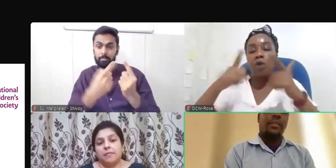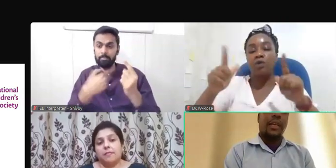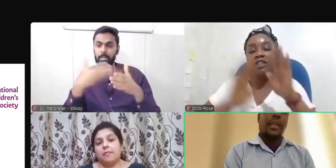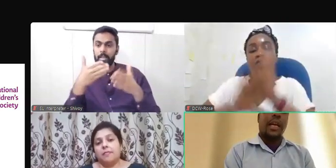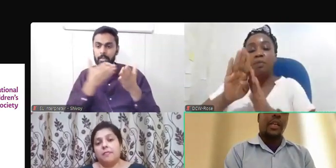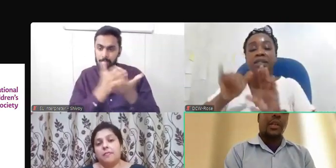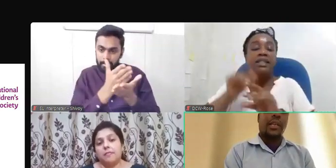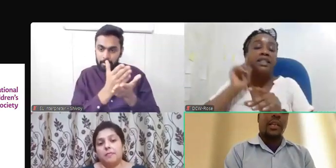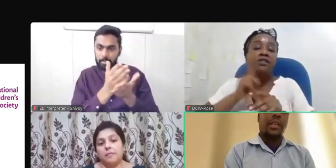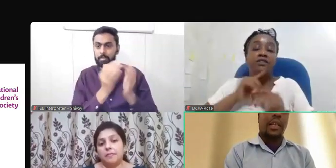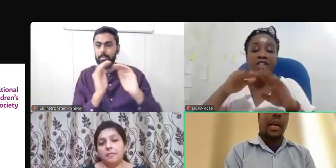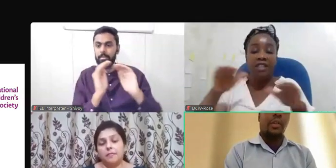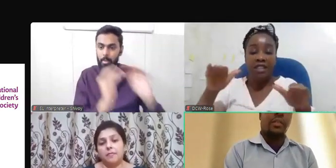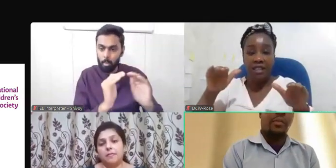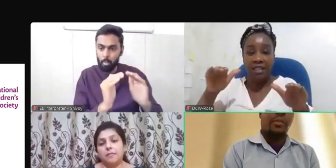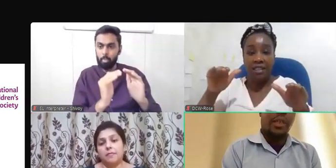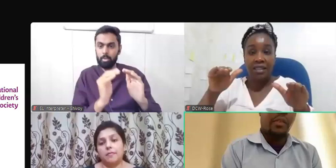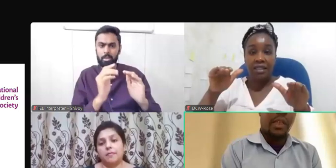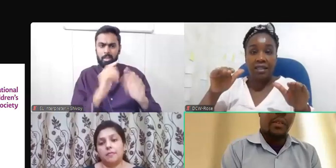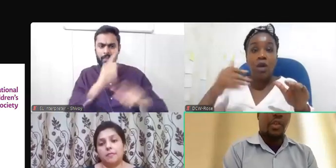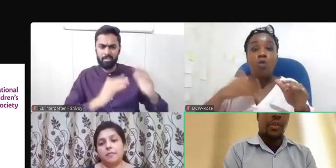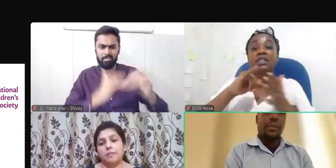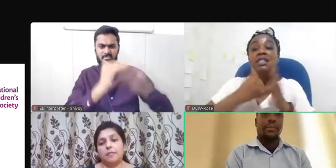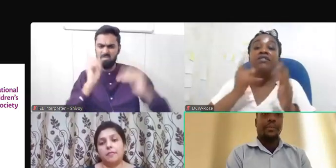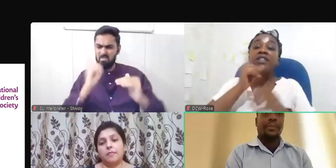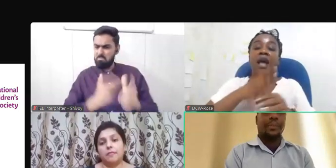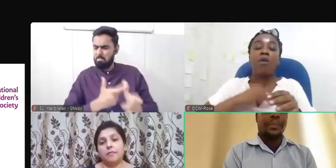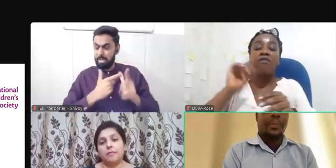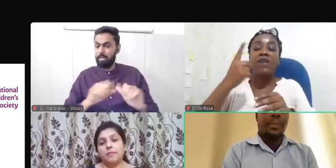and if they can actually accelerate the language development of the deaf children.